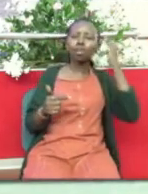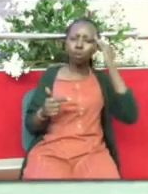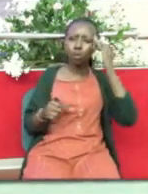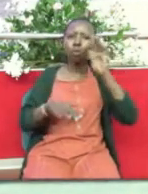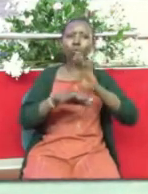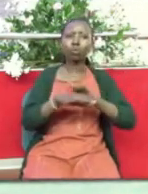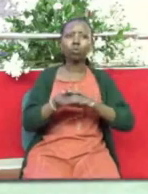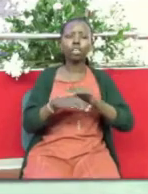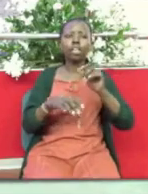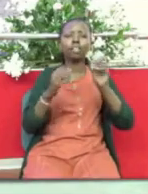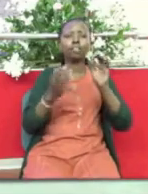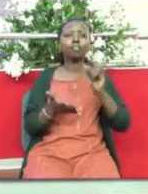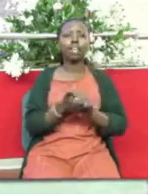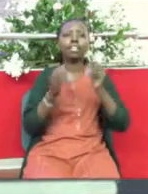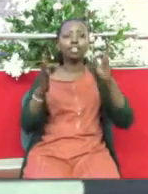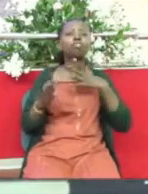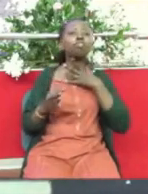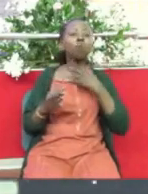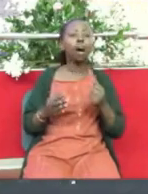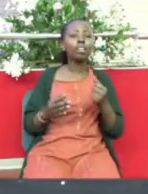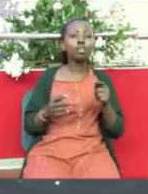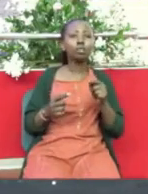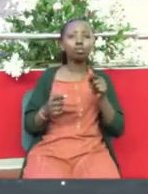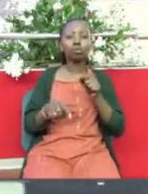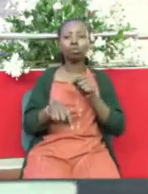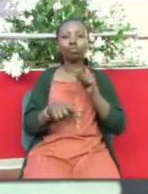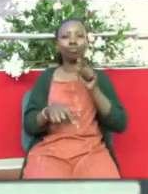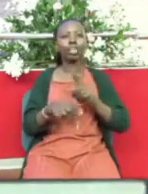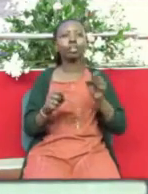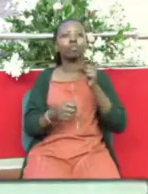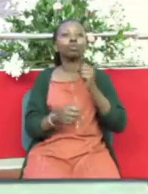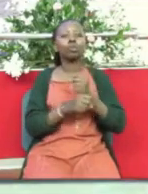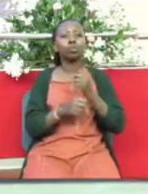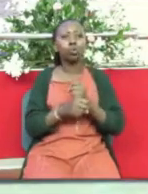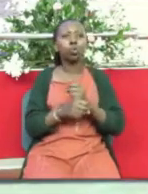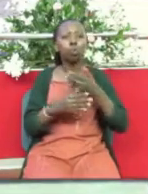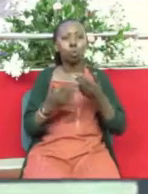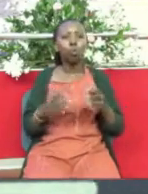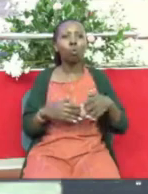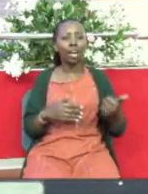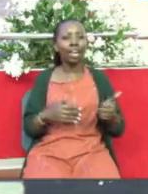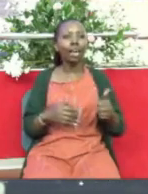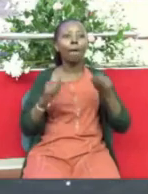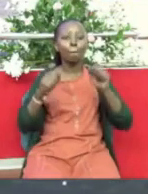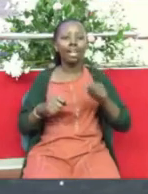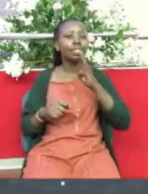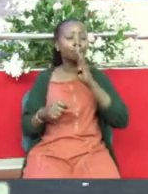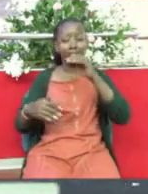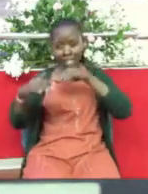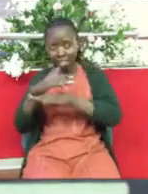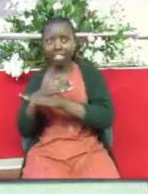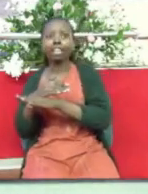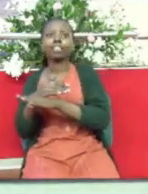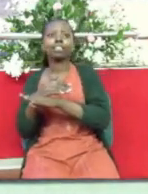that for him to be able to operate quite well, he needs to operate from the inside and not from the outside. Kwa sababu anajua kwamba ili